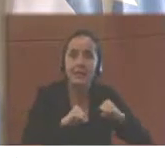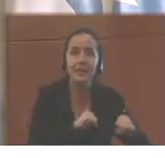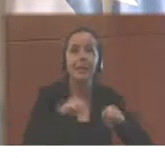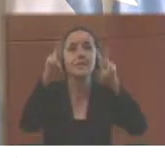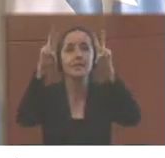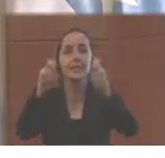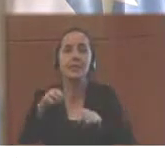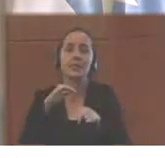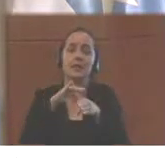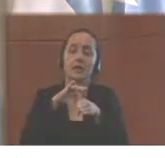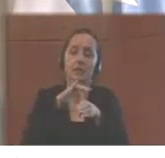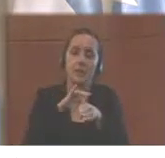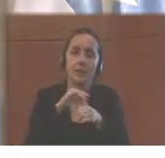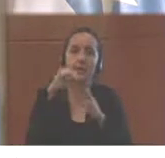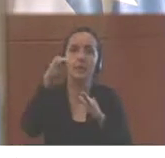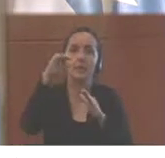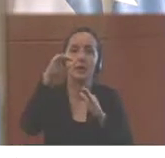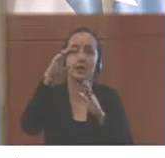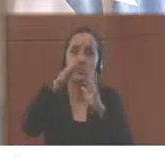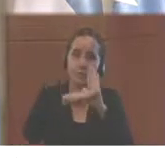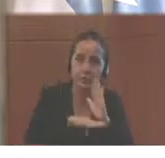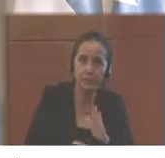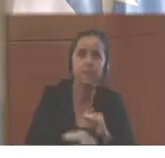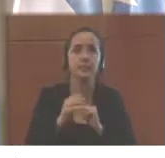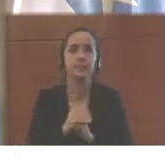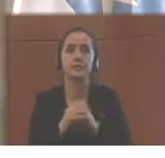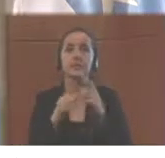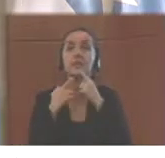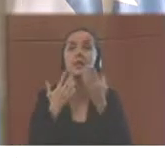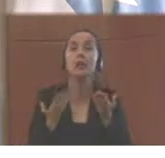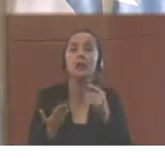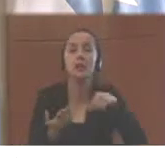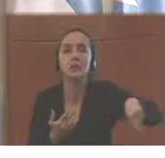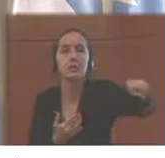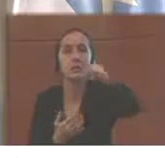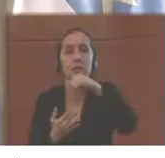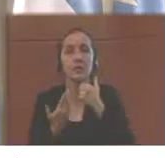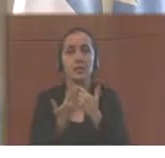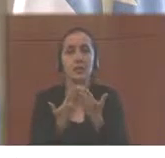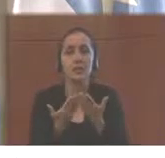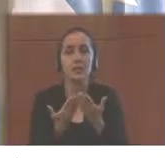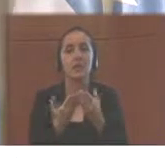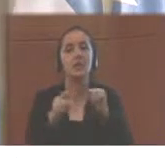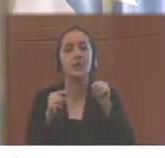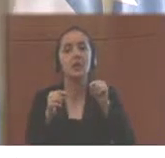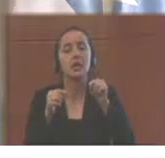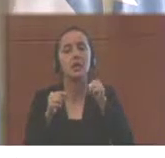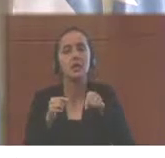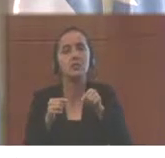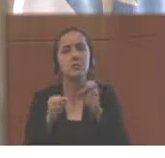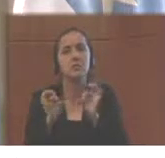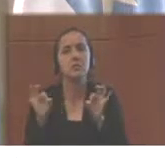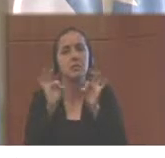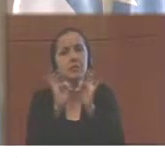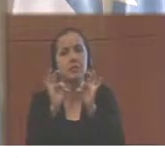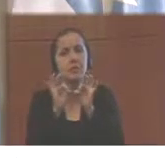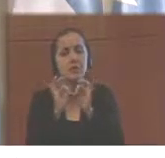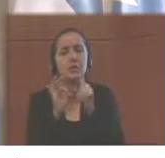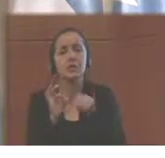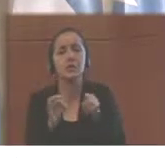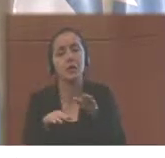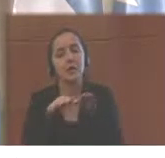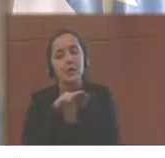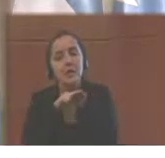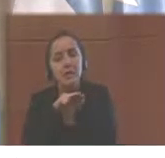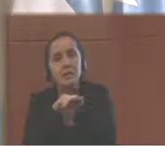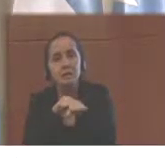which we have implemented in Central America within the framework of HYOGO,